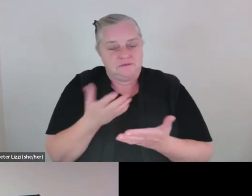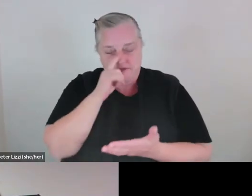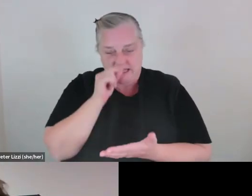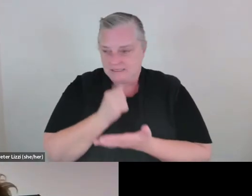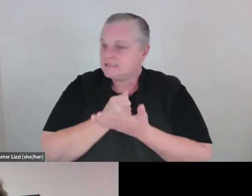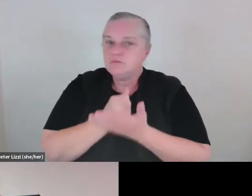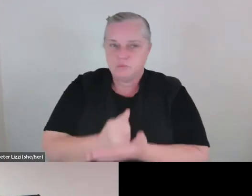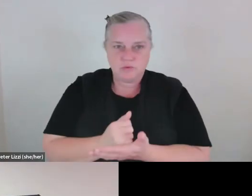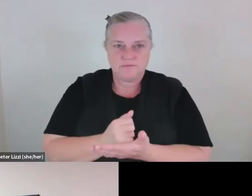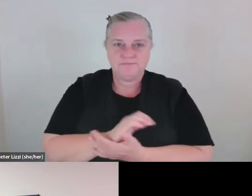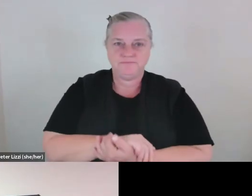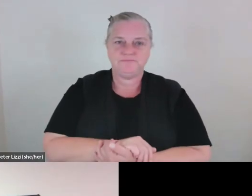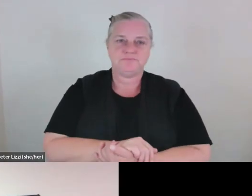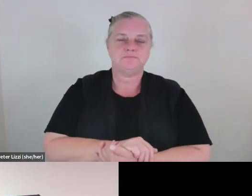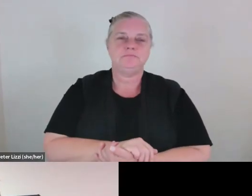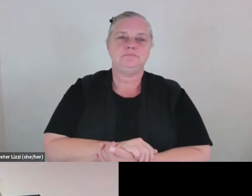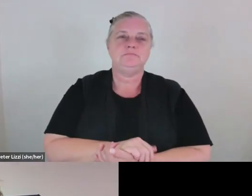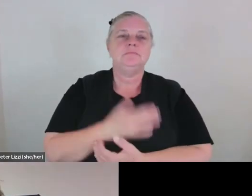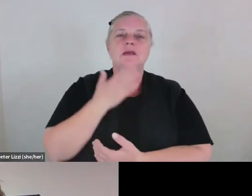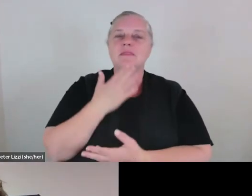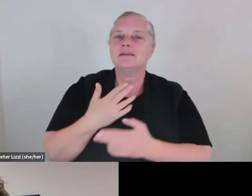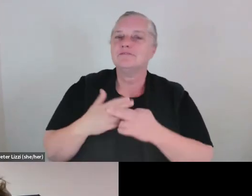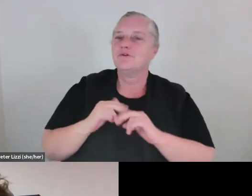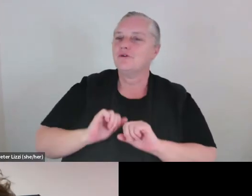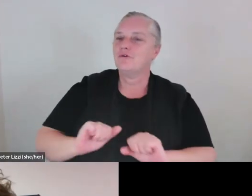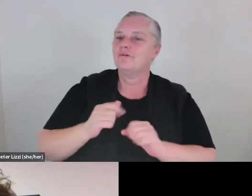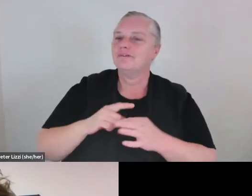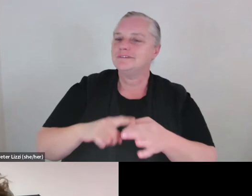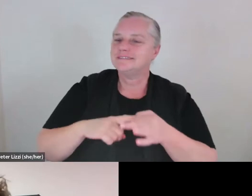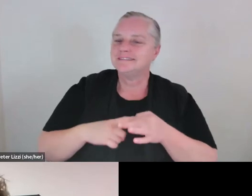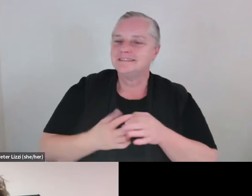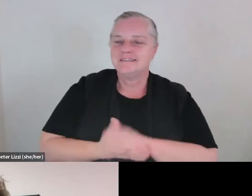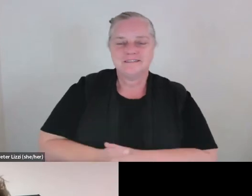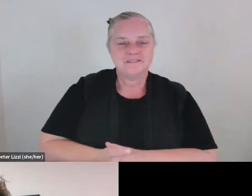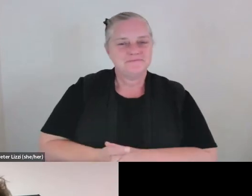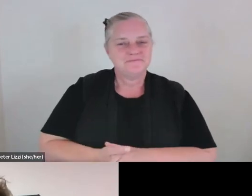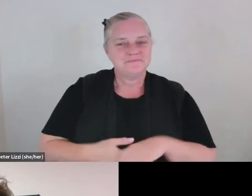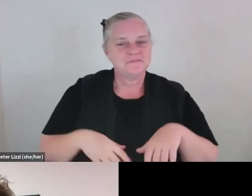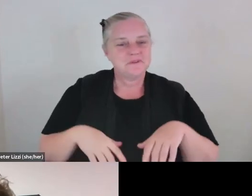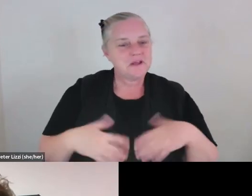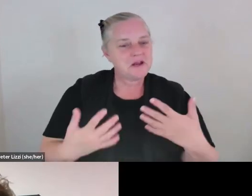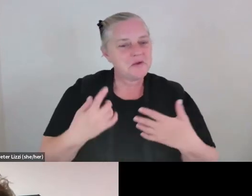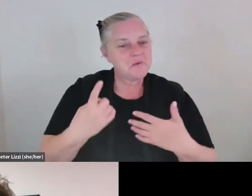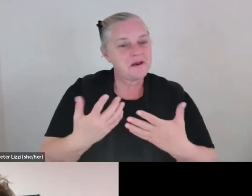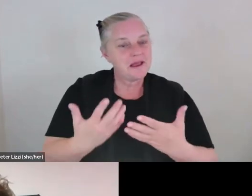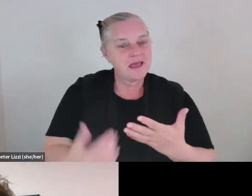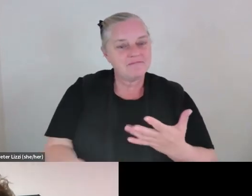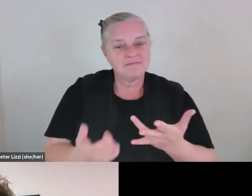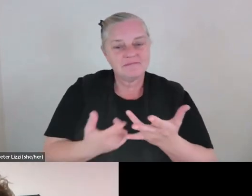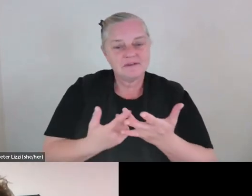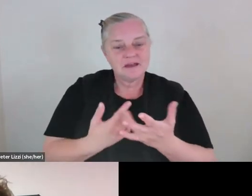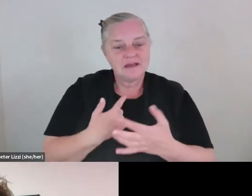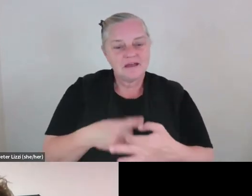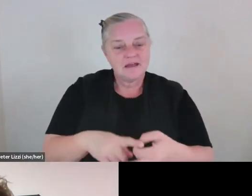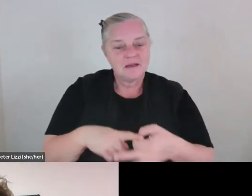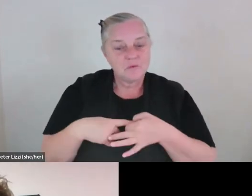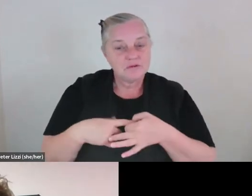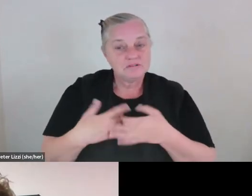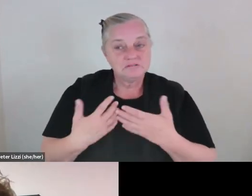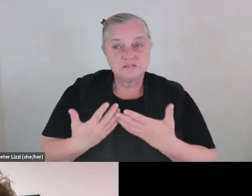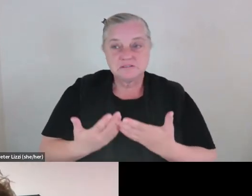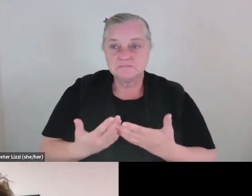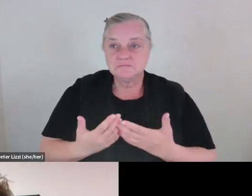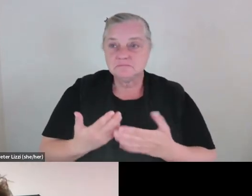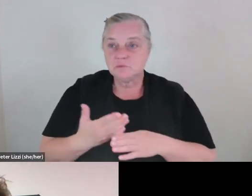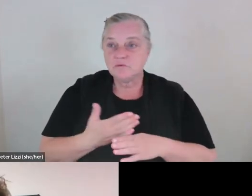Thanks so much for your question, Michelle. Does anyone have any other questions before we wrap up?